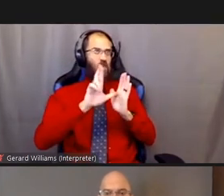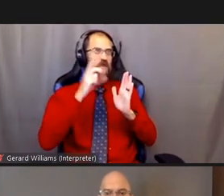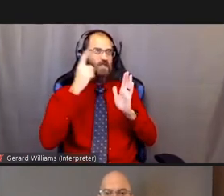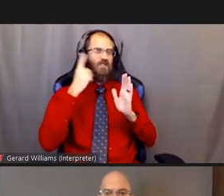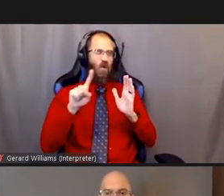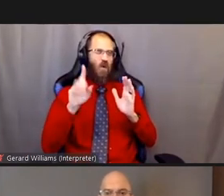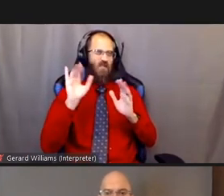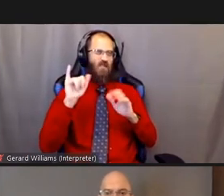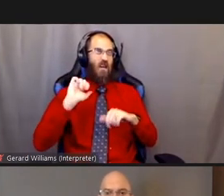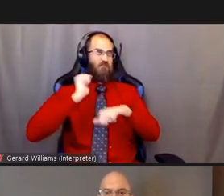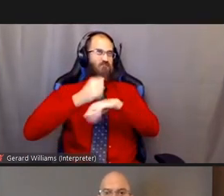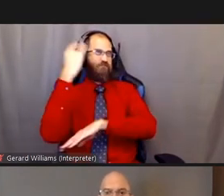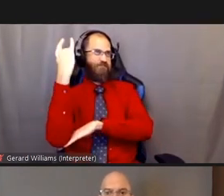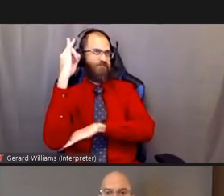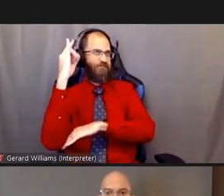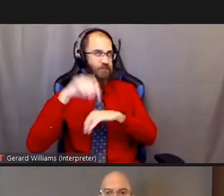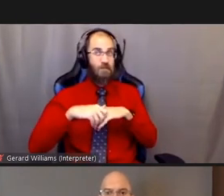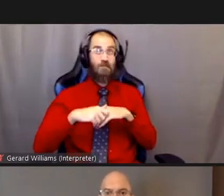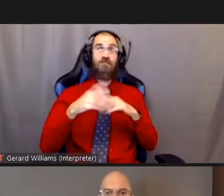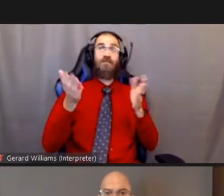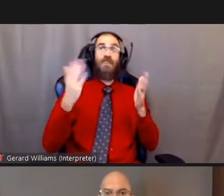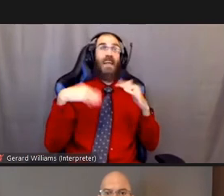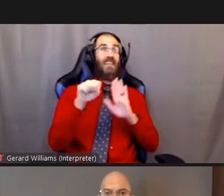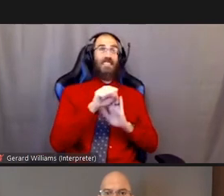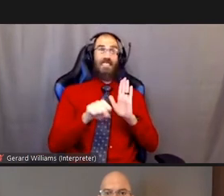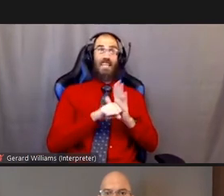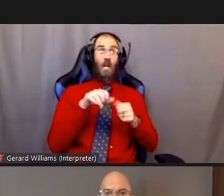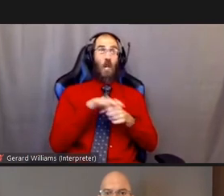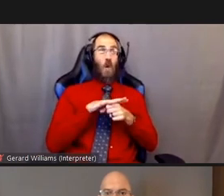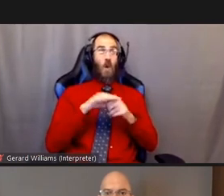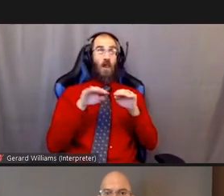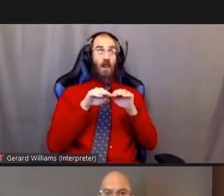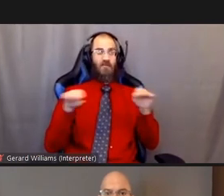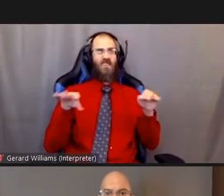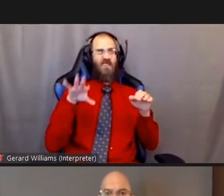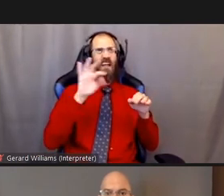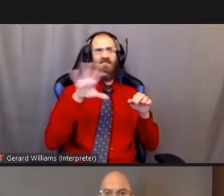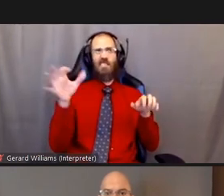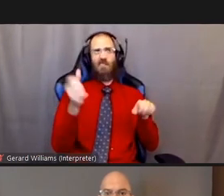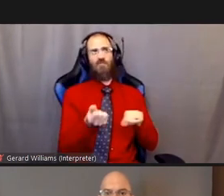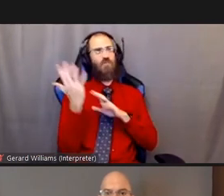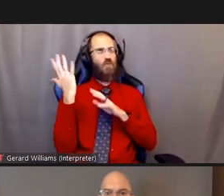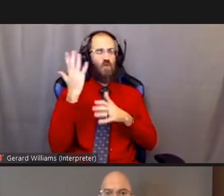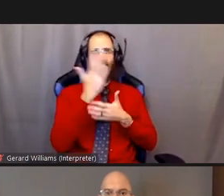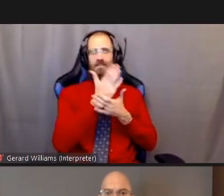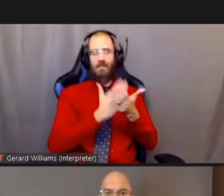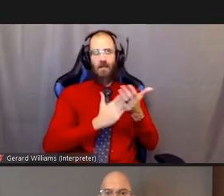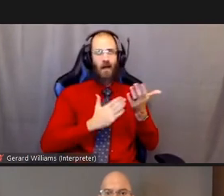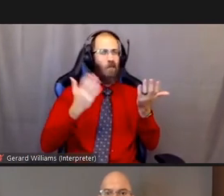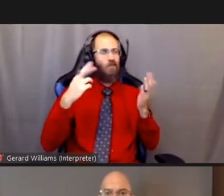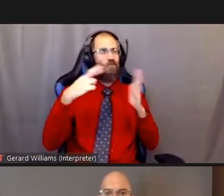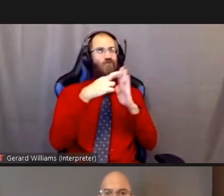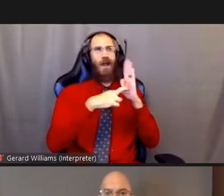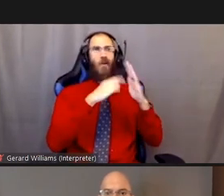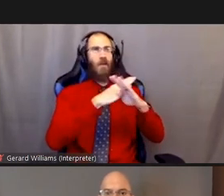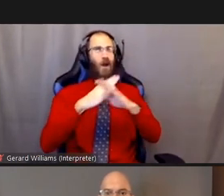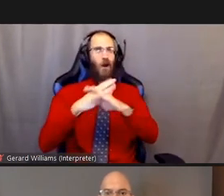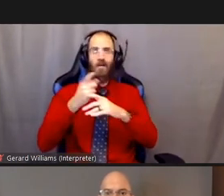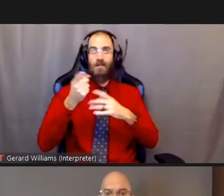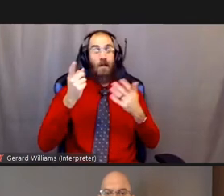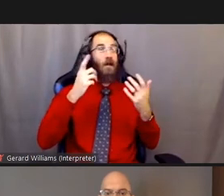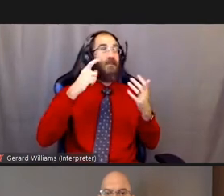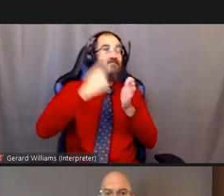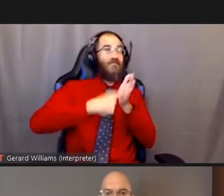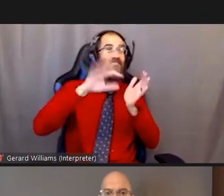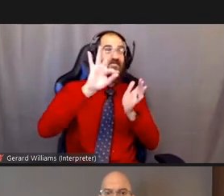local level, the commission has removed regulatory barriers such as unreasonable application fees, and we also instituted two new